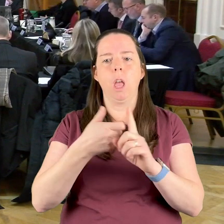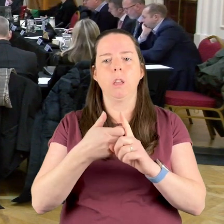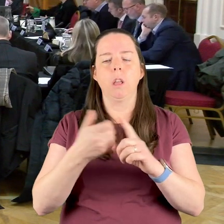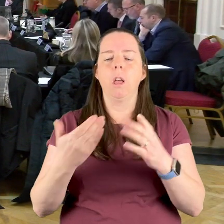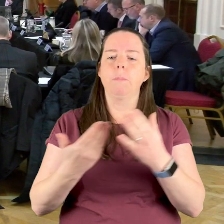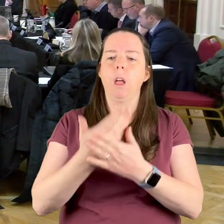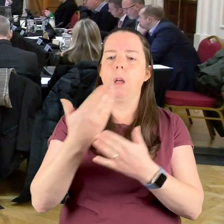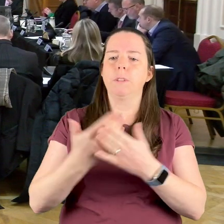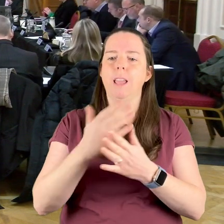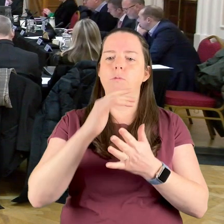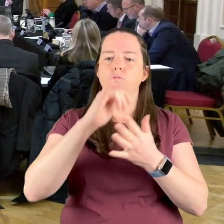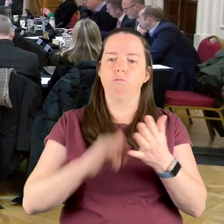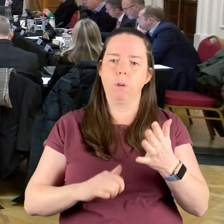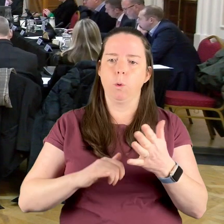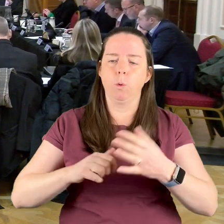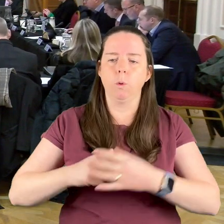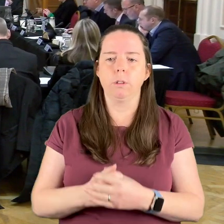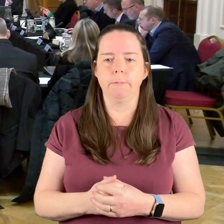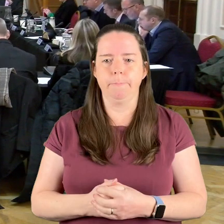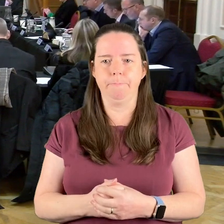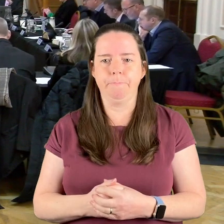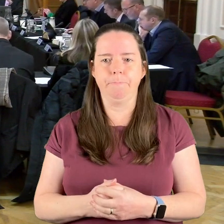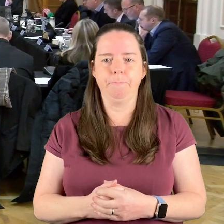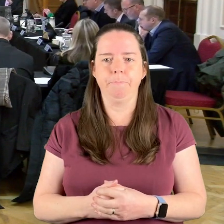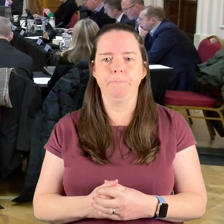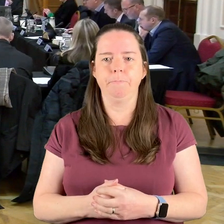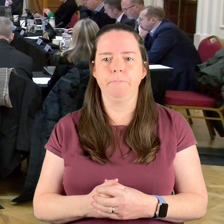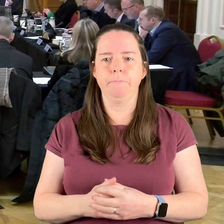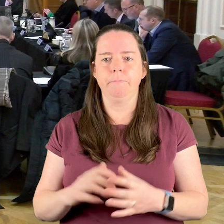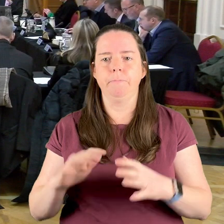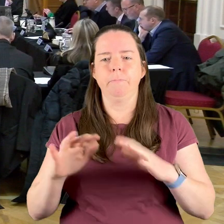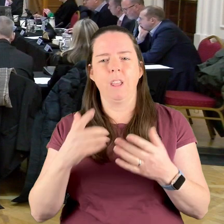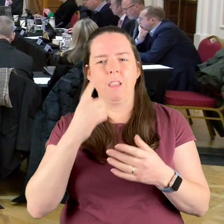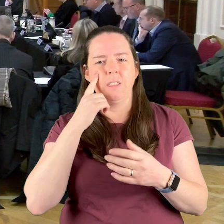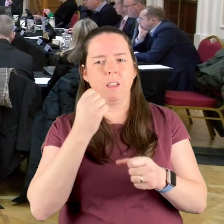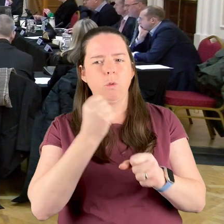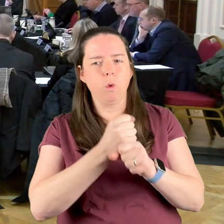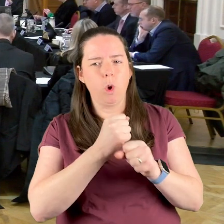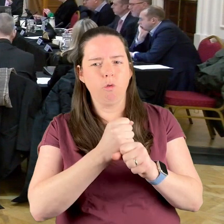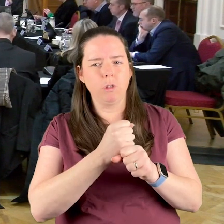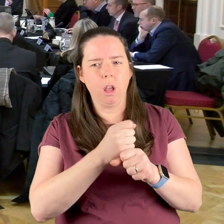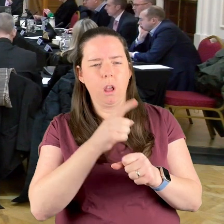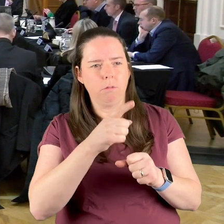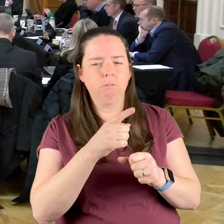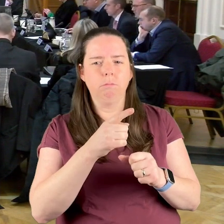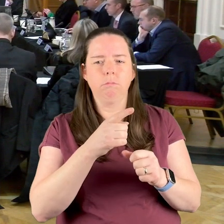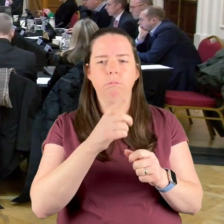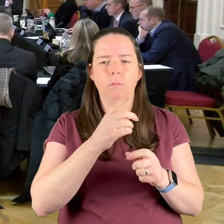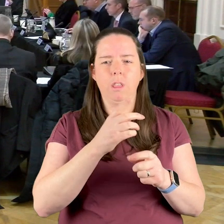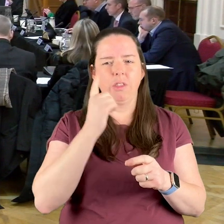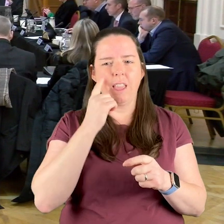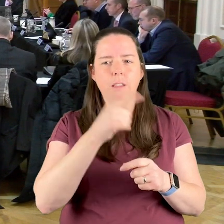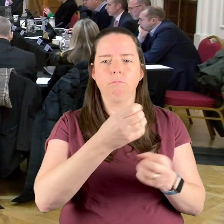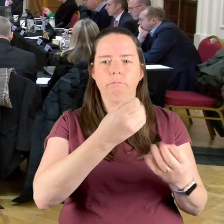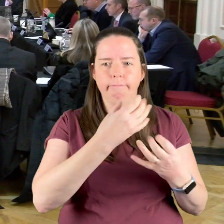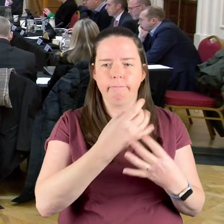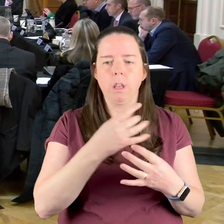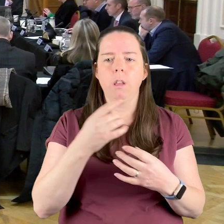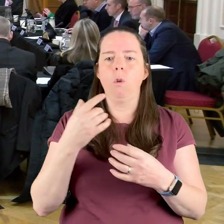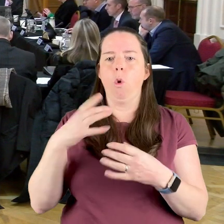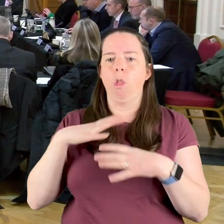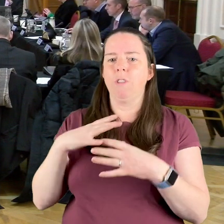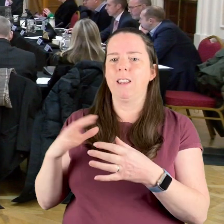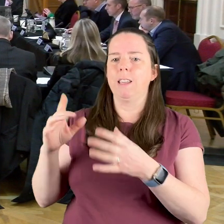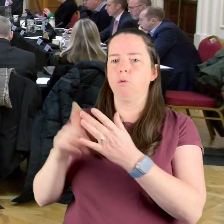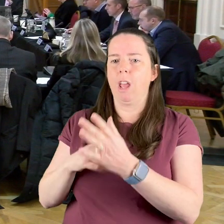maternity and neonatal system Kirkup update report. Gloria, I think I'm coming to you,